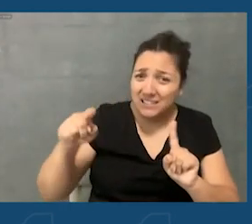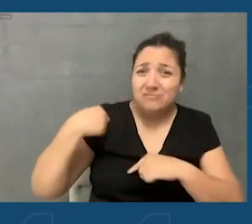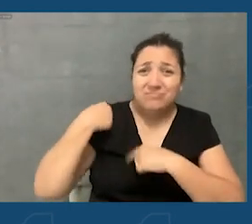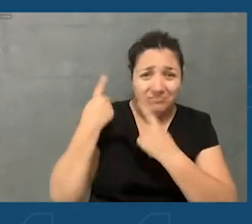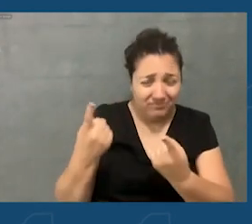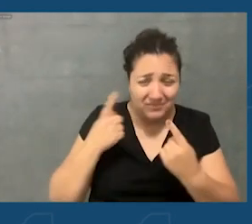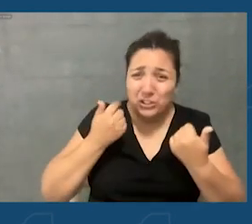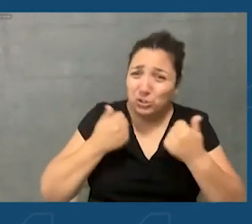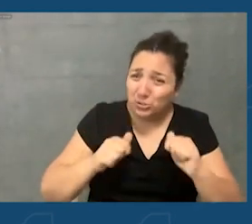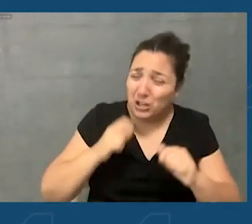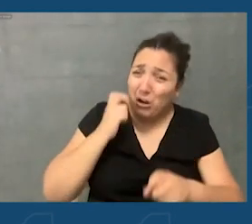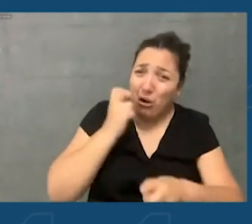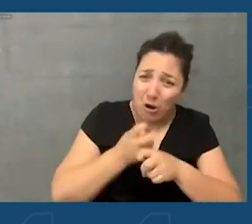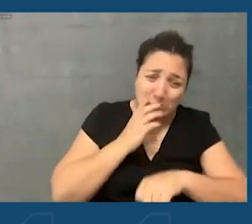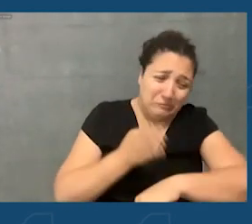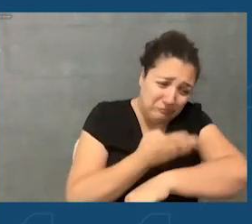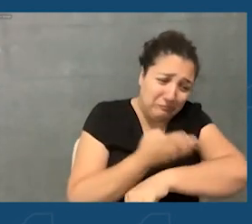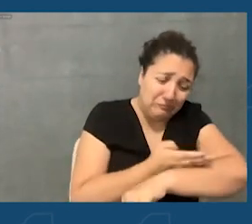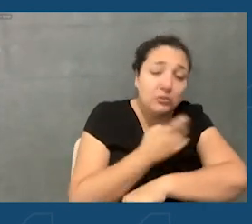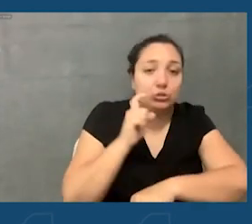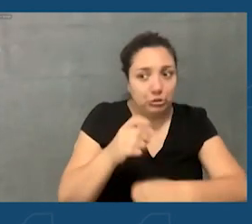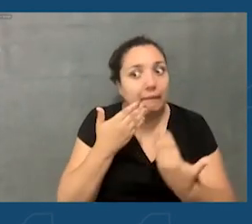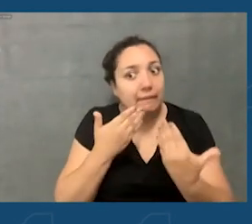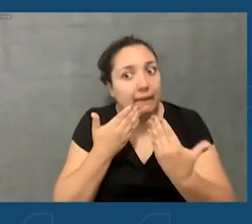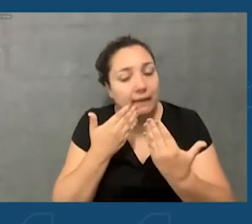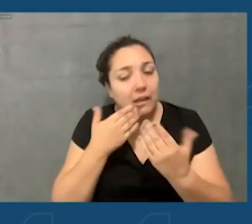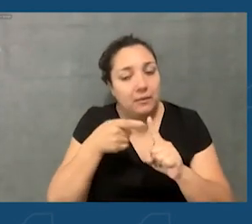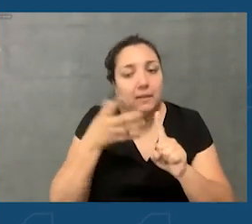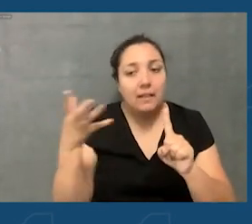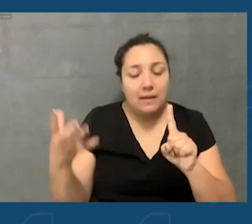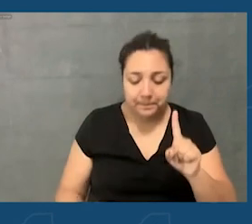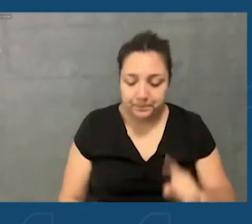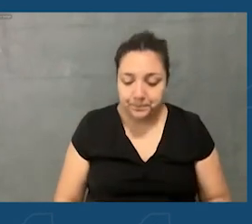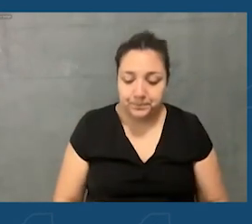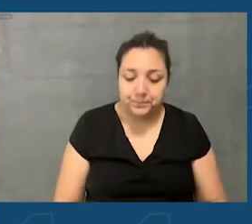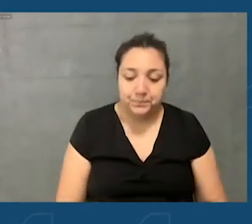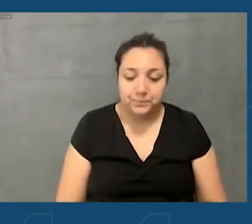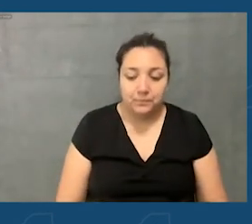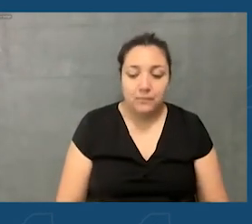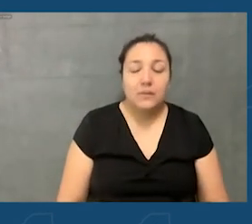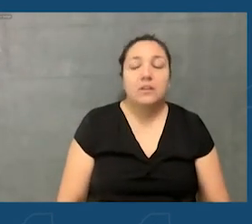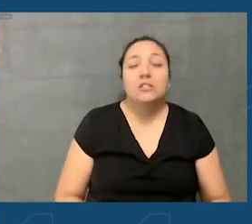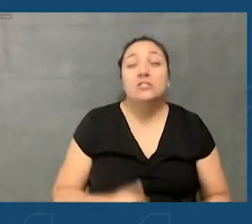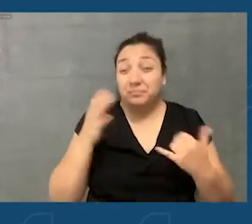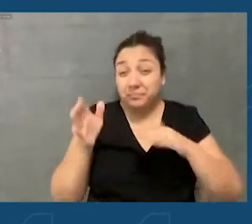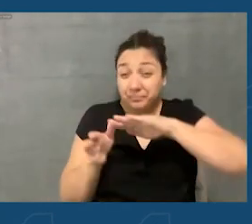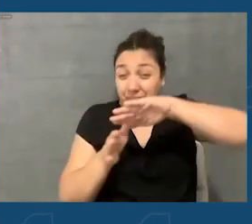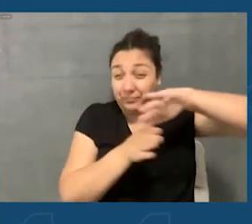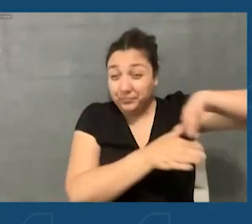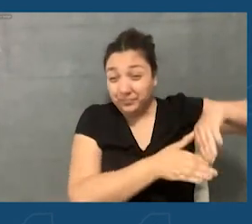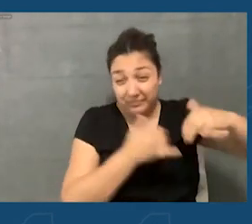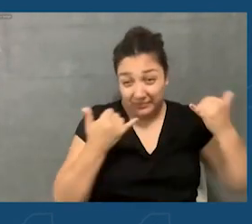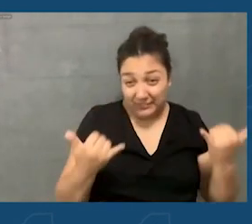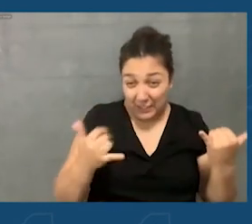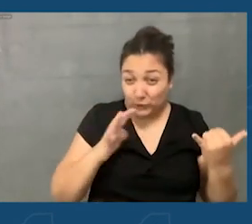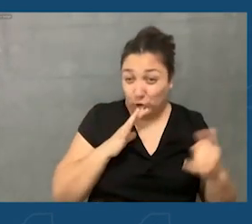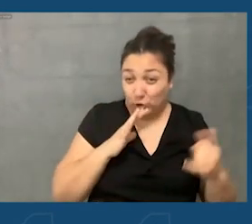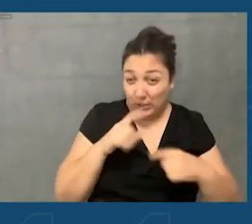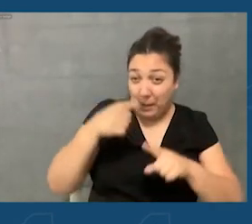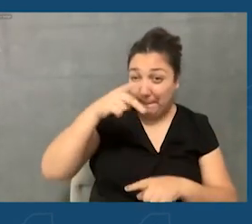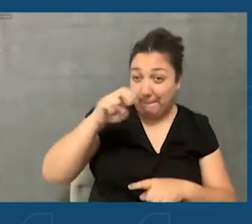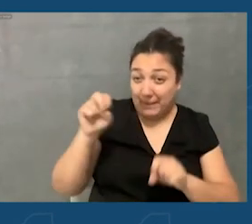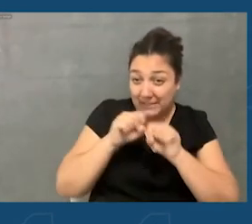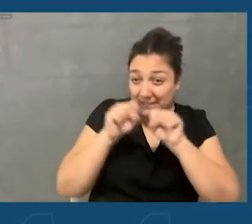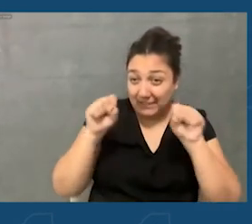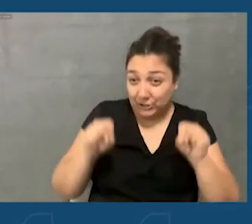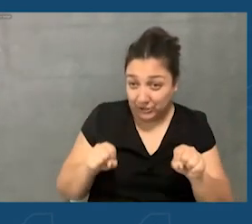and I think we all should be grateful to him. Now, we're here talking about Penn Station, and it's not just an ordinary building. Amtrak has